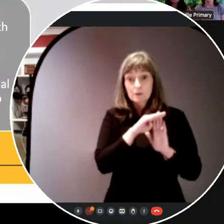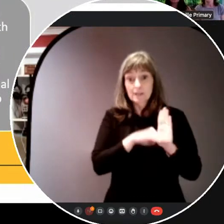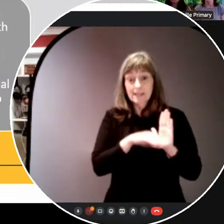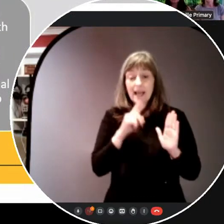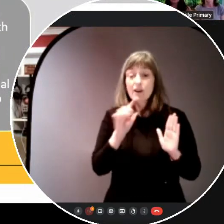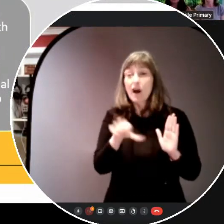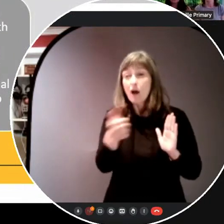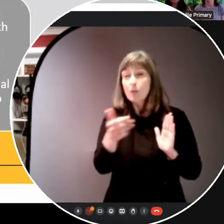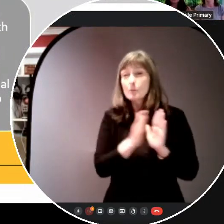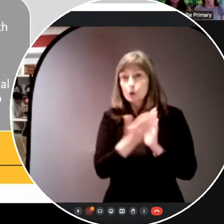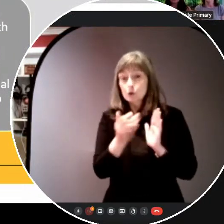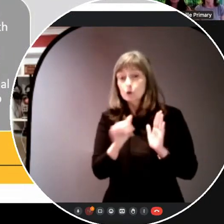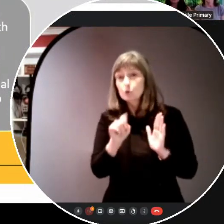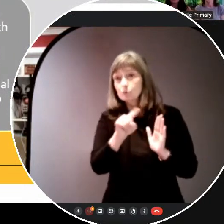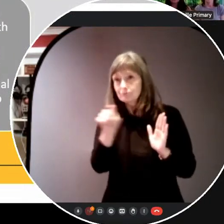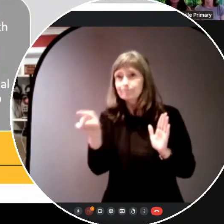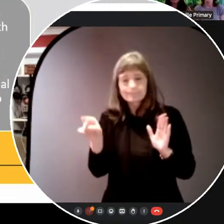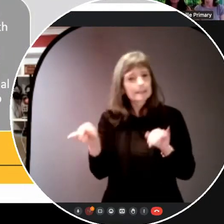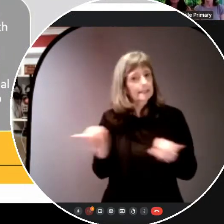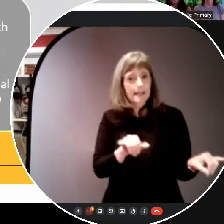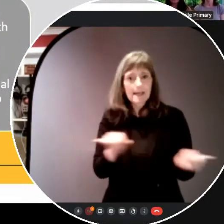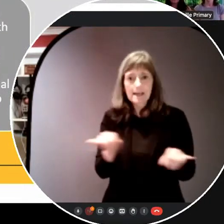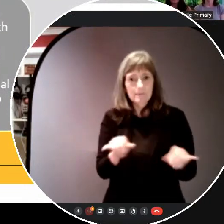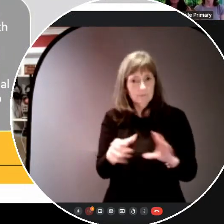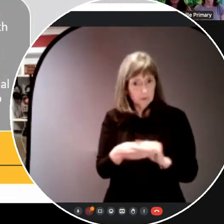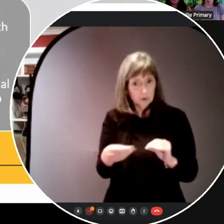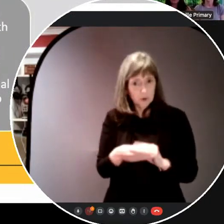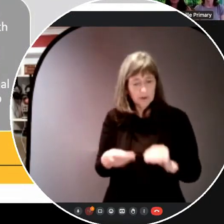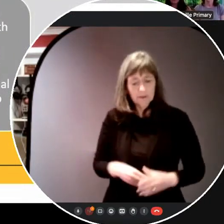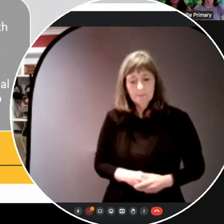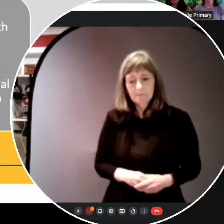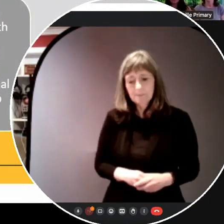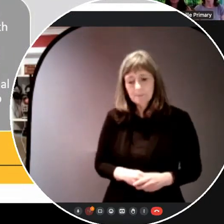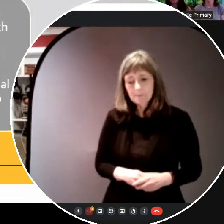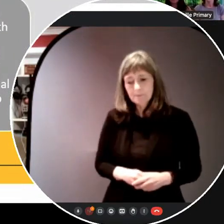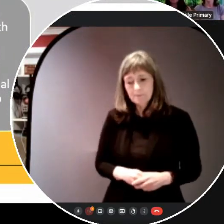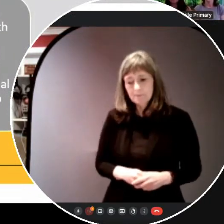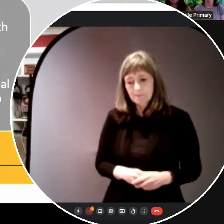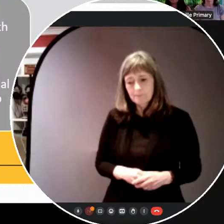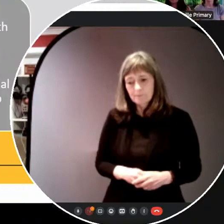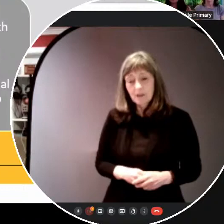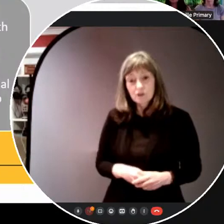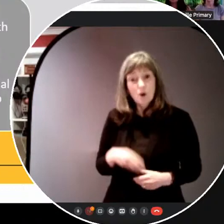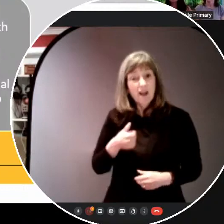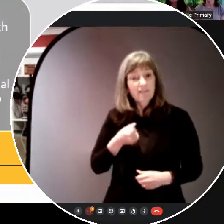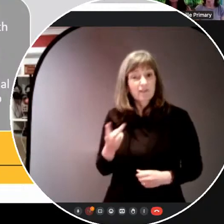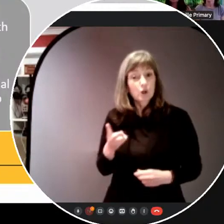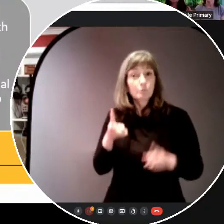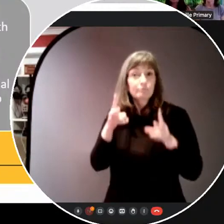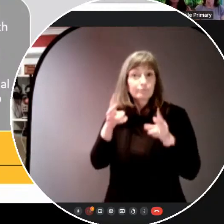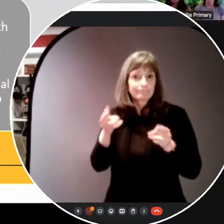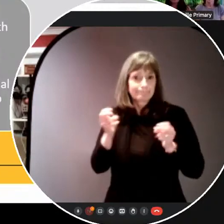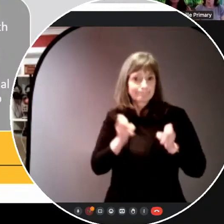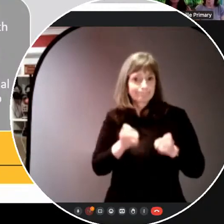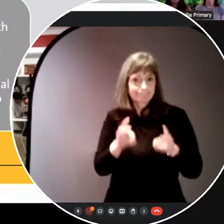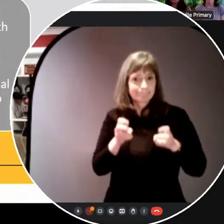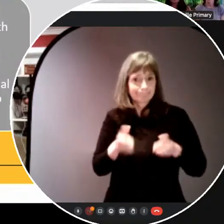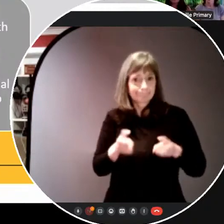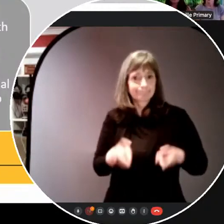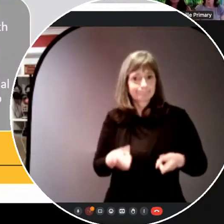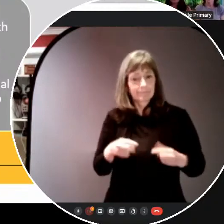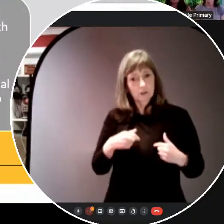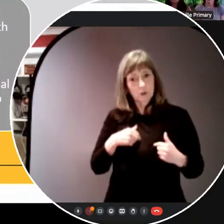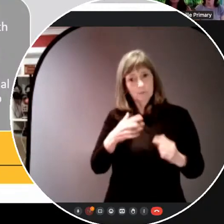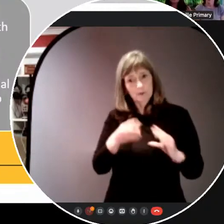by local authors that speaks to this as well. So I took a few excerpts from these books so that you can be demonstrated not only by my presence and